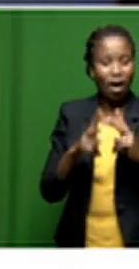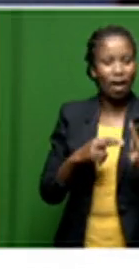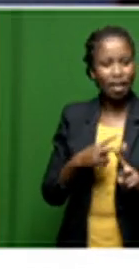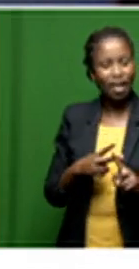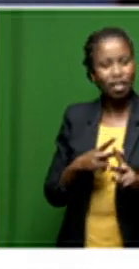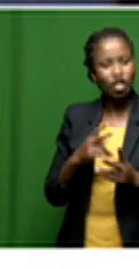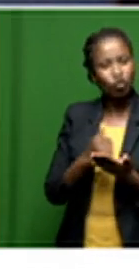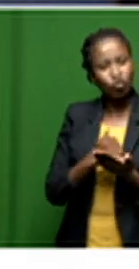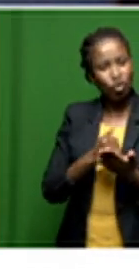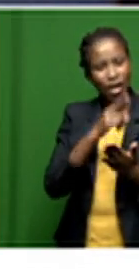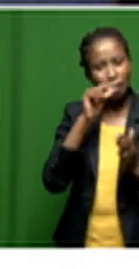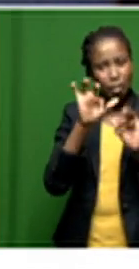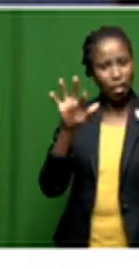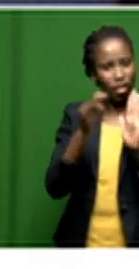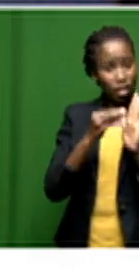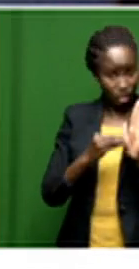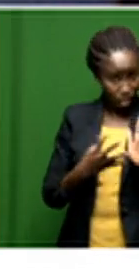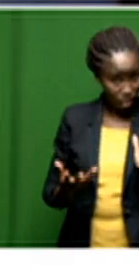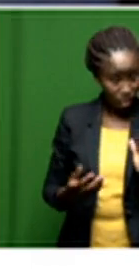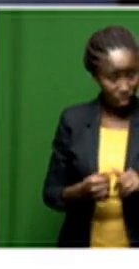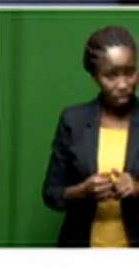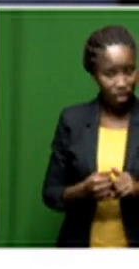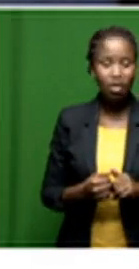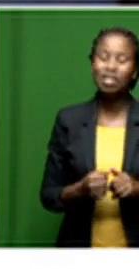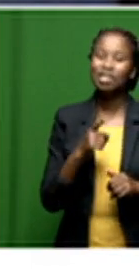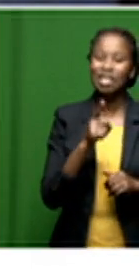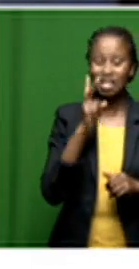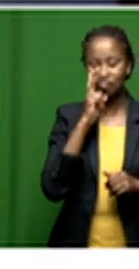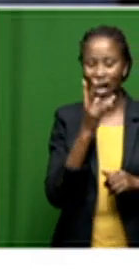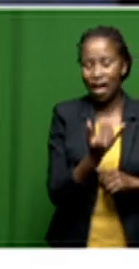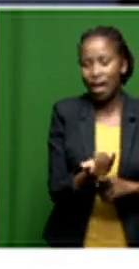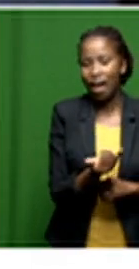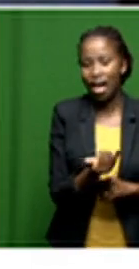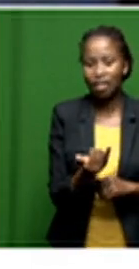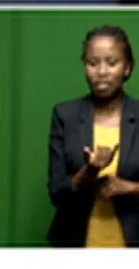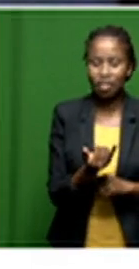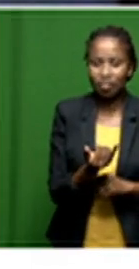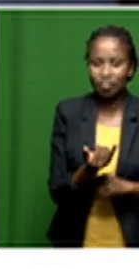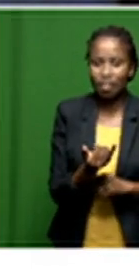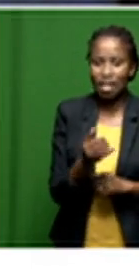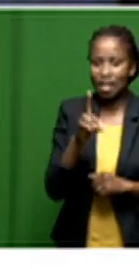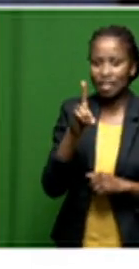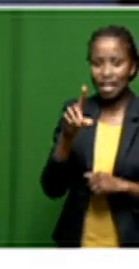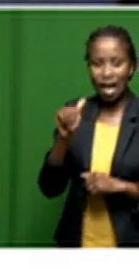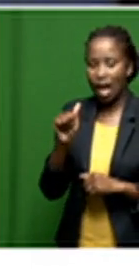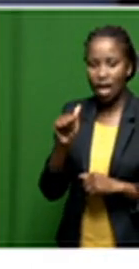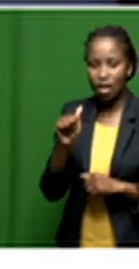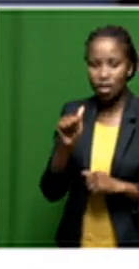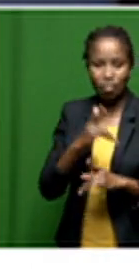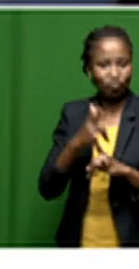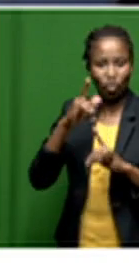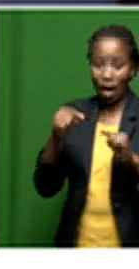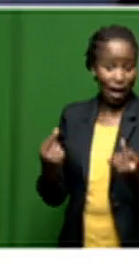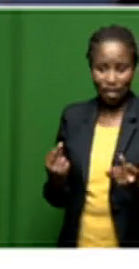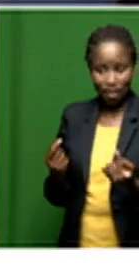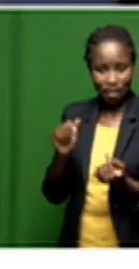the reasons that you've given, they almost sound like, you know, this might be a no-go zone for the DA and they might not have any success in this.